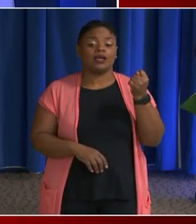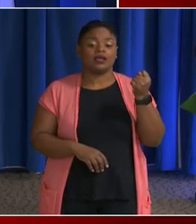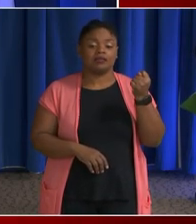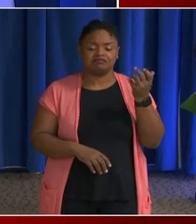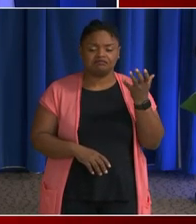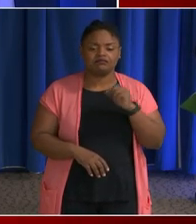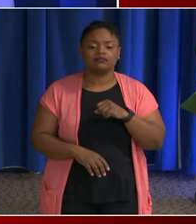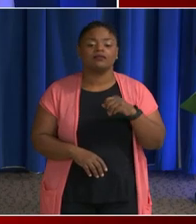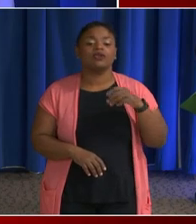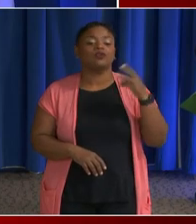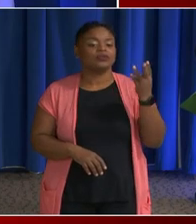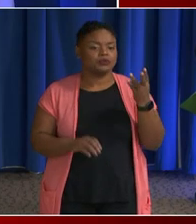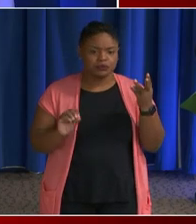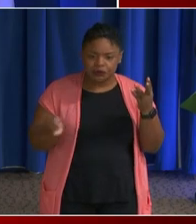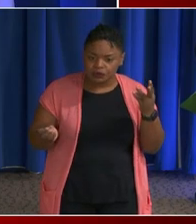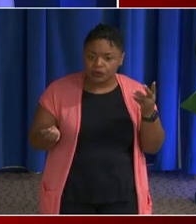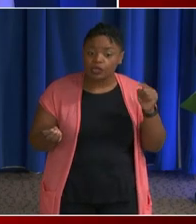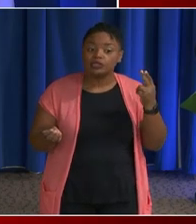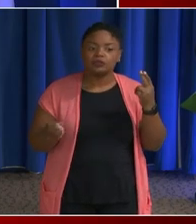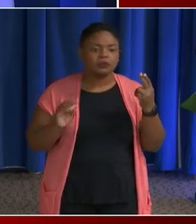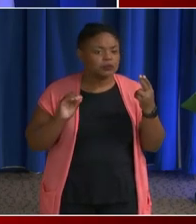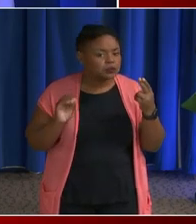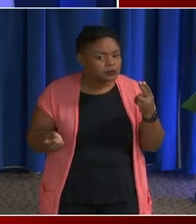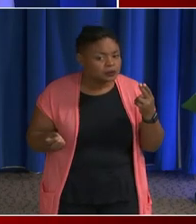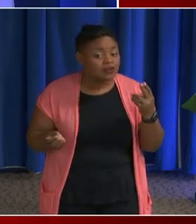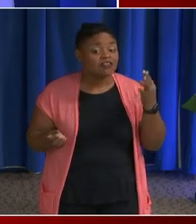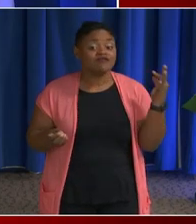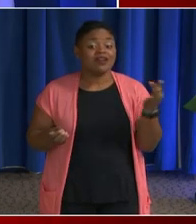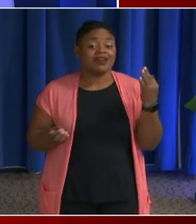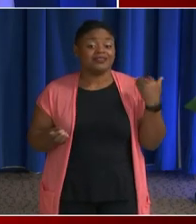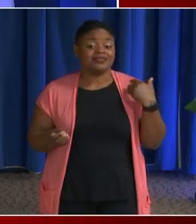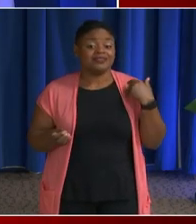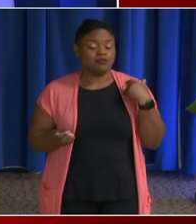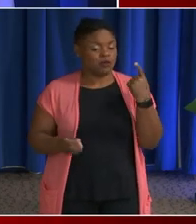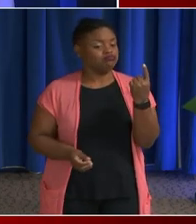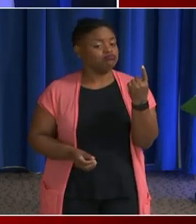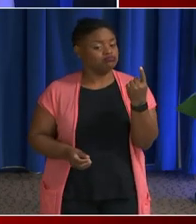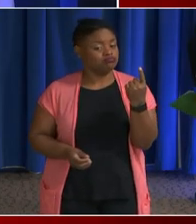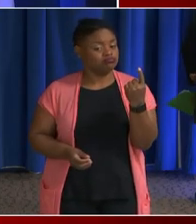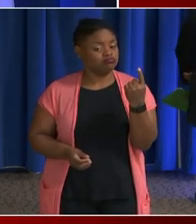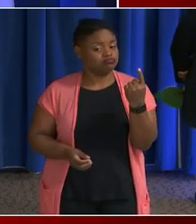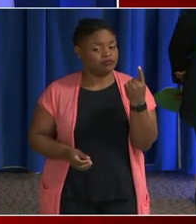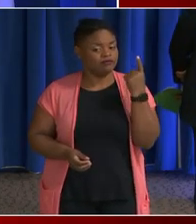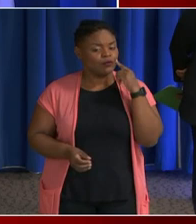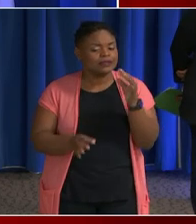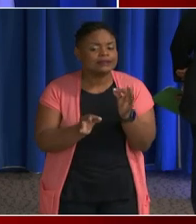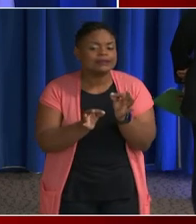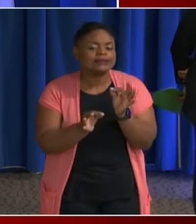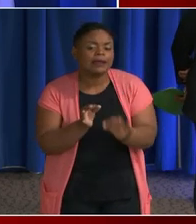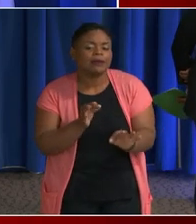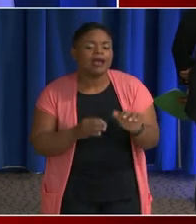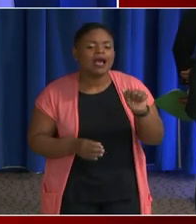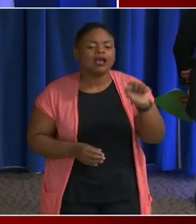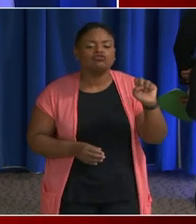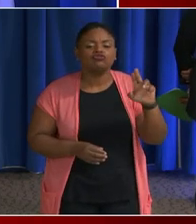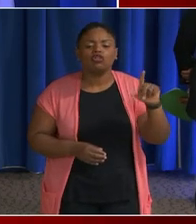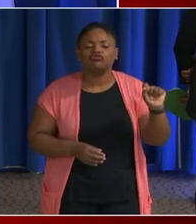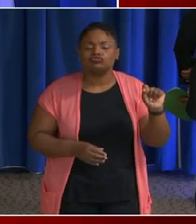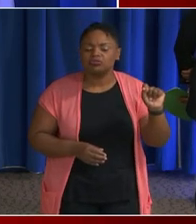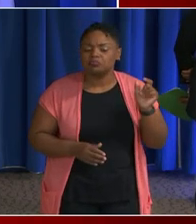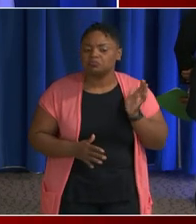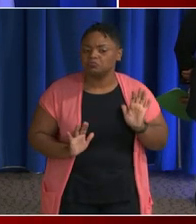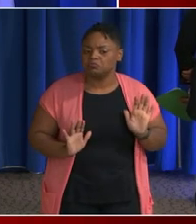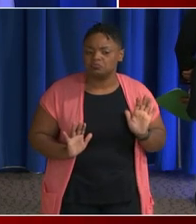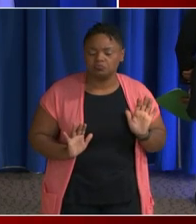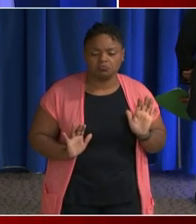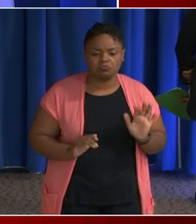0 arrests. This past Friday, we had 1 arrest for a simple assault. On Saturday,